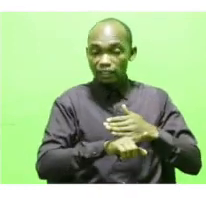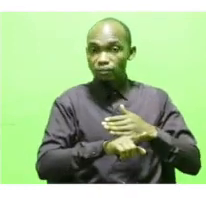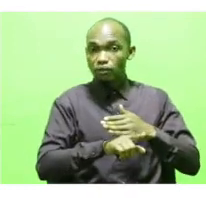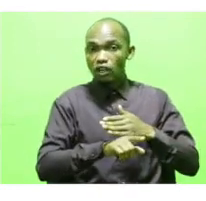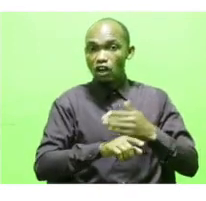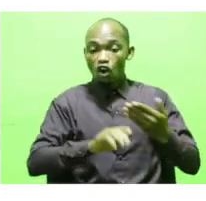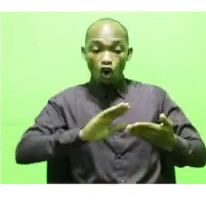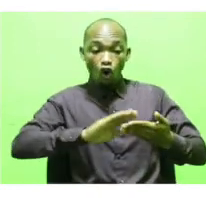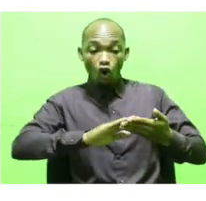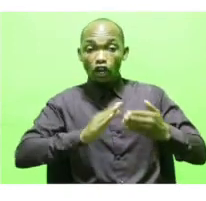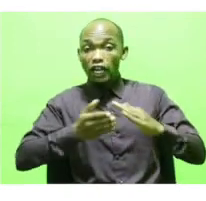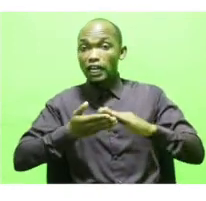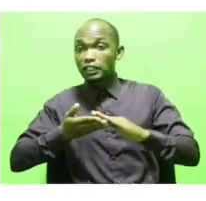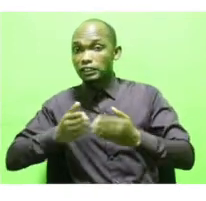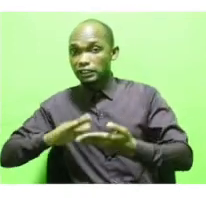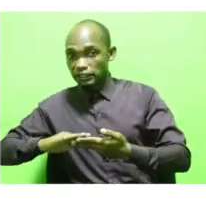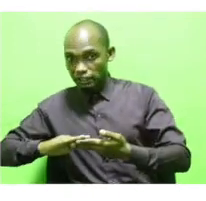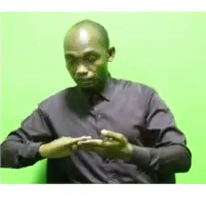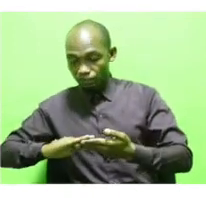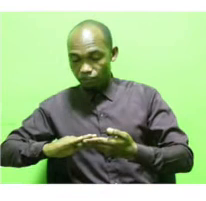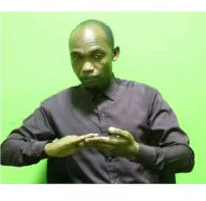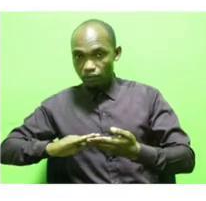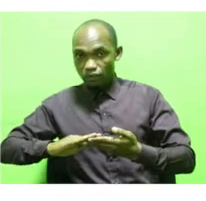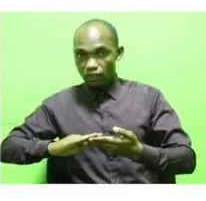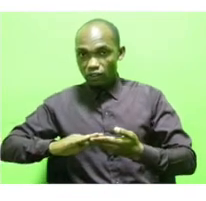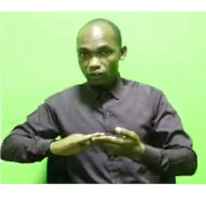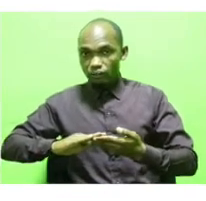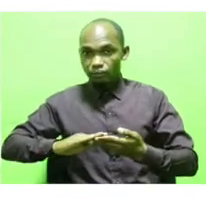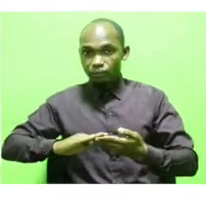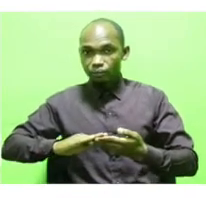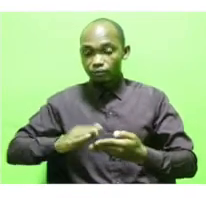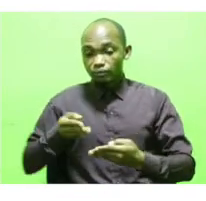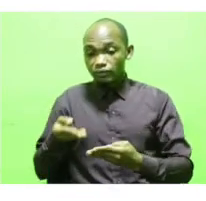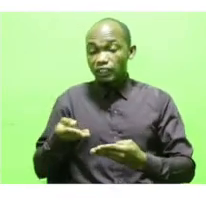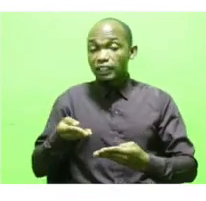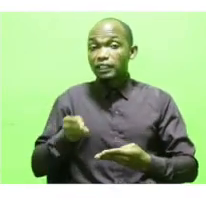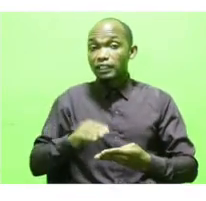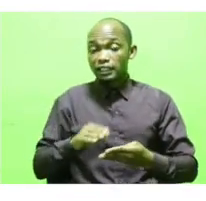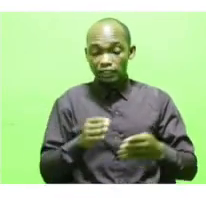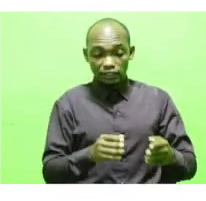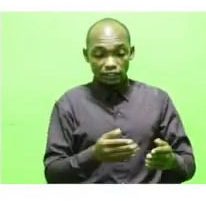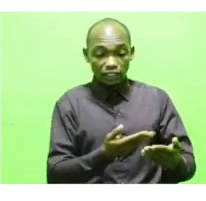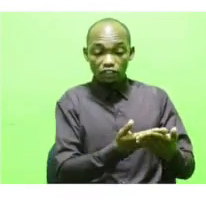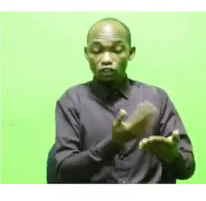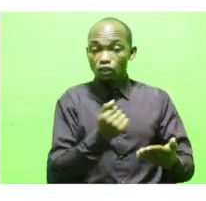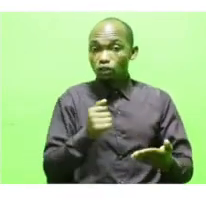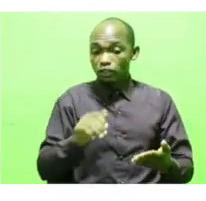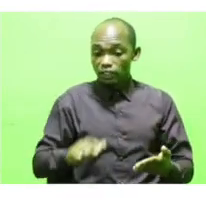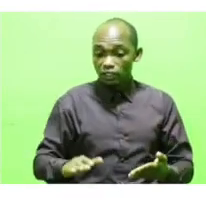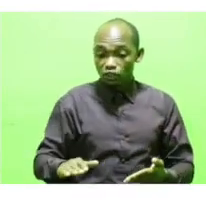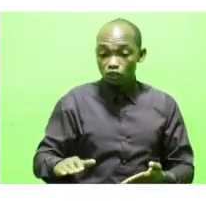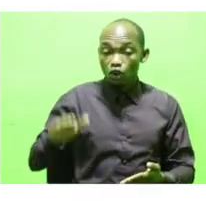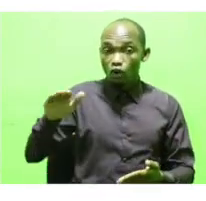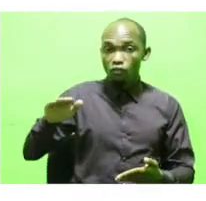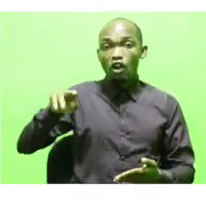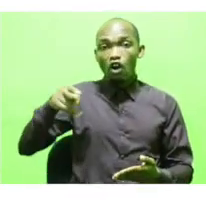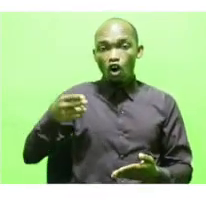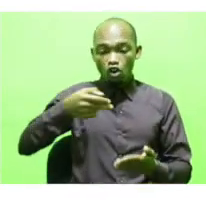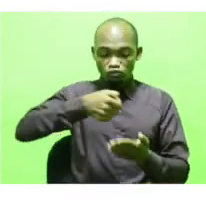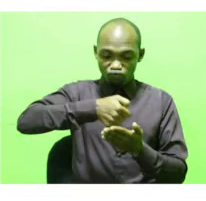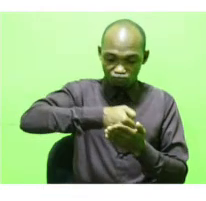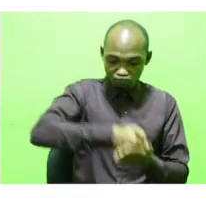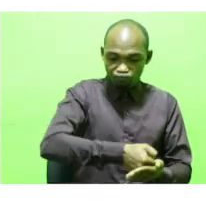organism. So within the organism, there are some factors which can increase the growth or can decrease the growth level. But there are